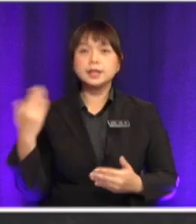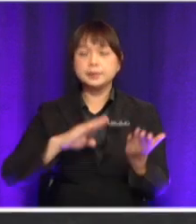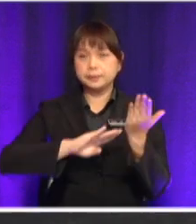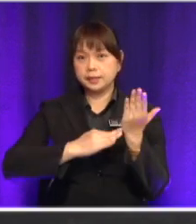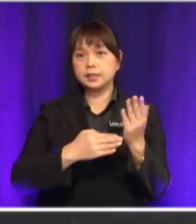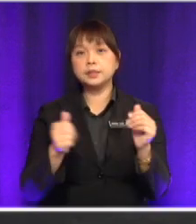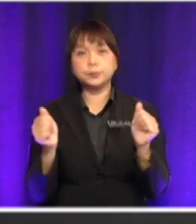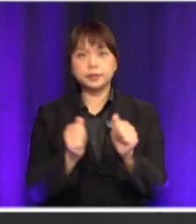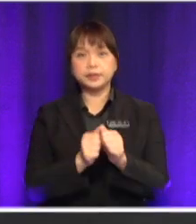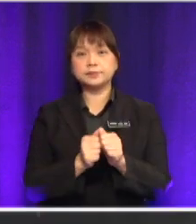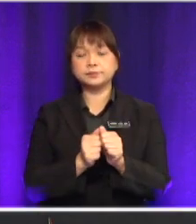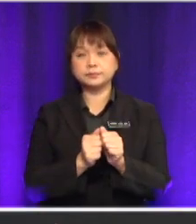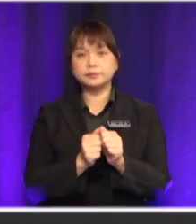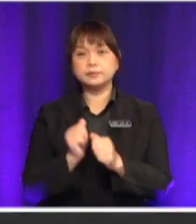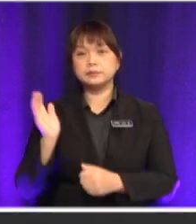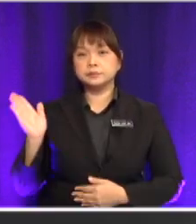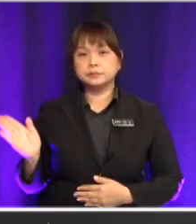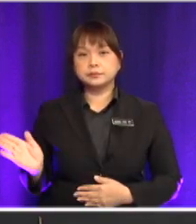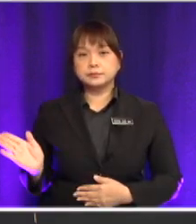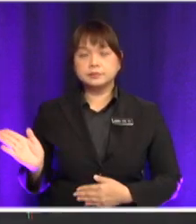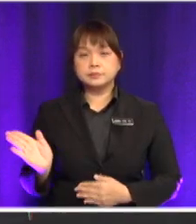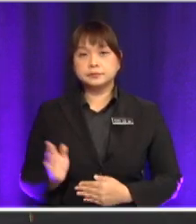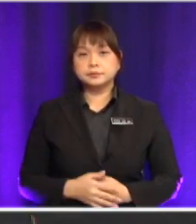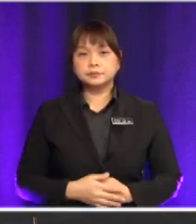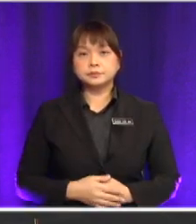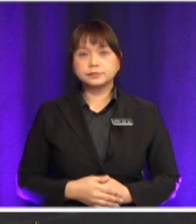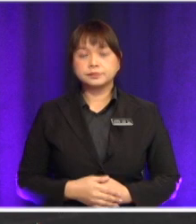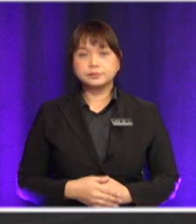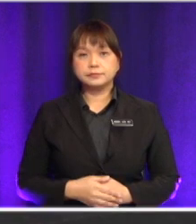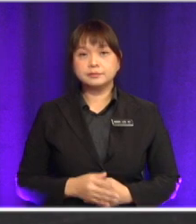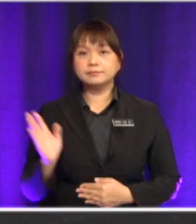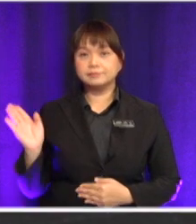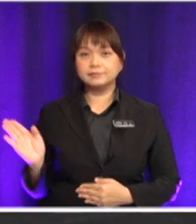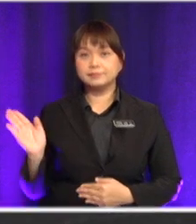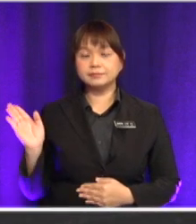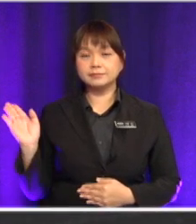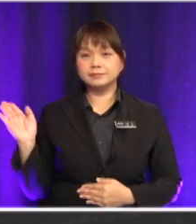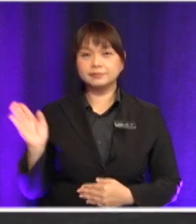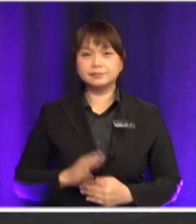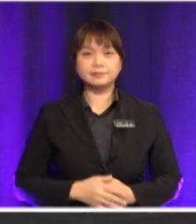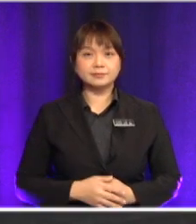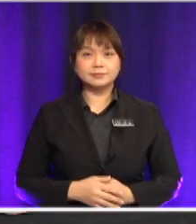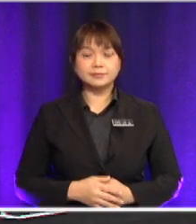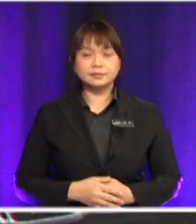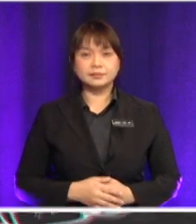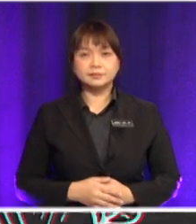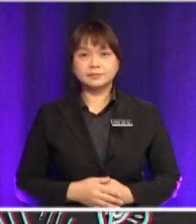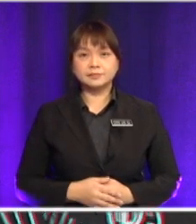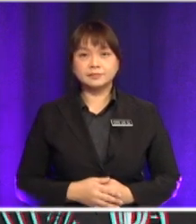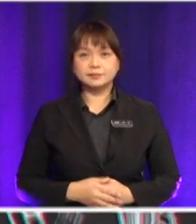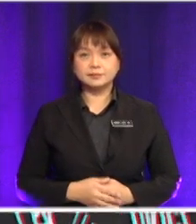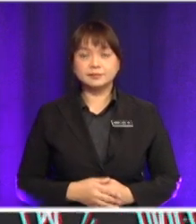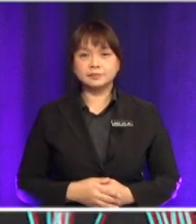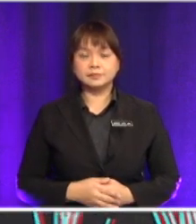the top left corner. We have Harsini. And then we have Nivilas next to him. Say hi, just wave. Hi, guys. You know, have fun. And at